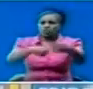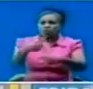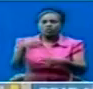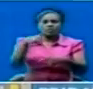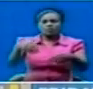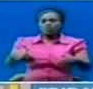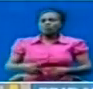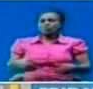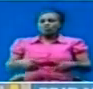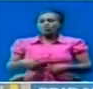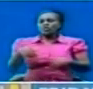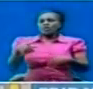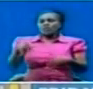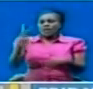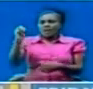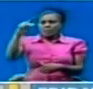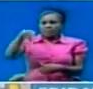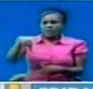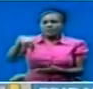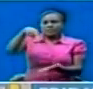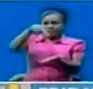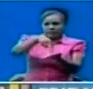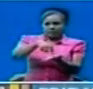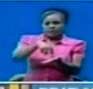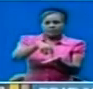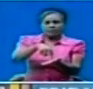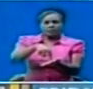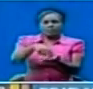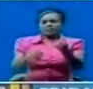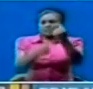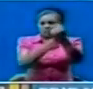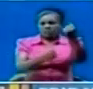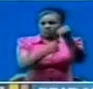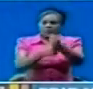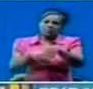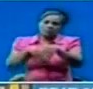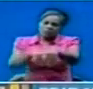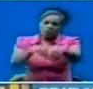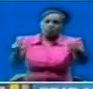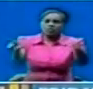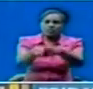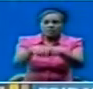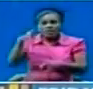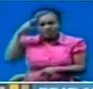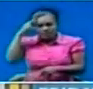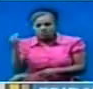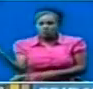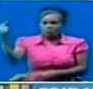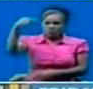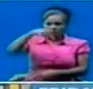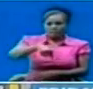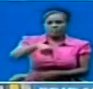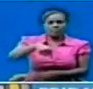youthful legislators stepped up to the makeshift stations, their supporters behind them. Their reasons for coming here